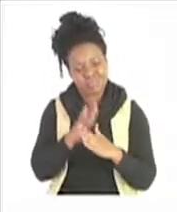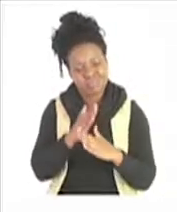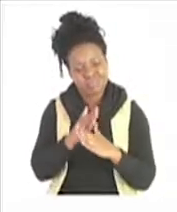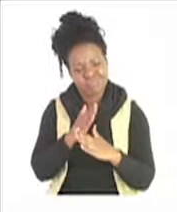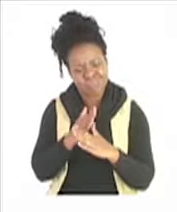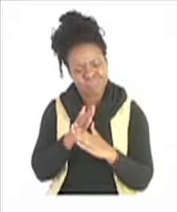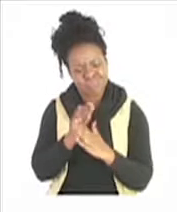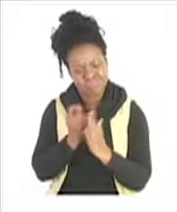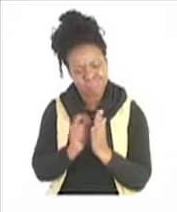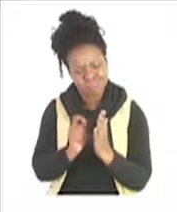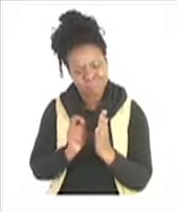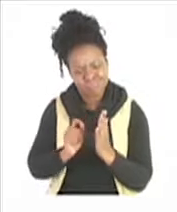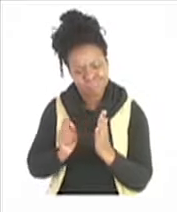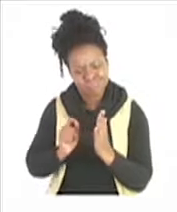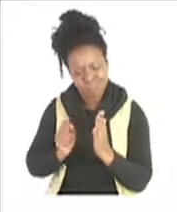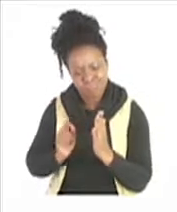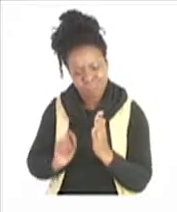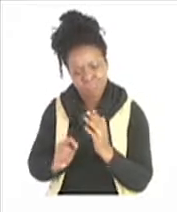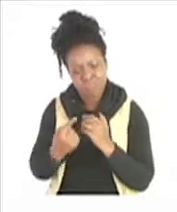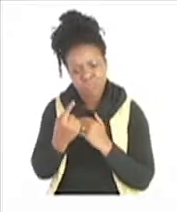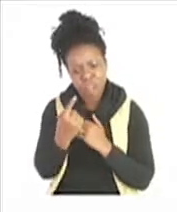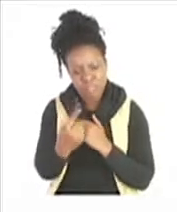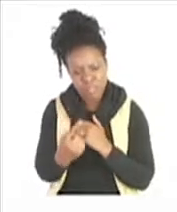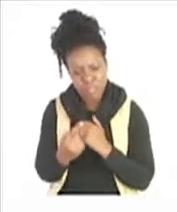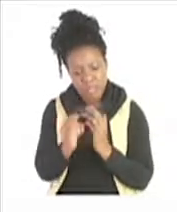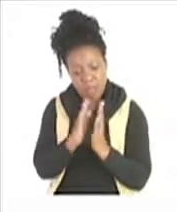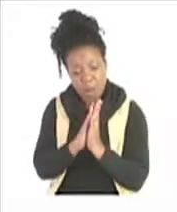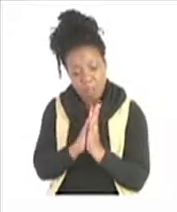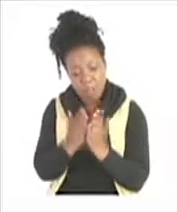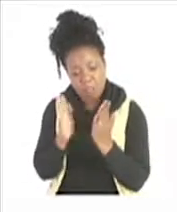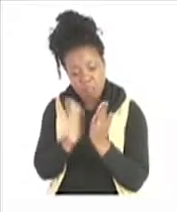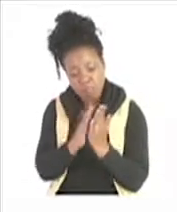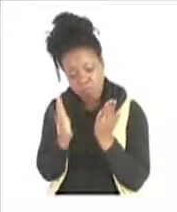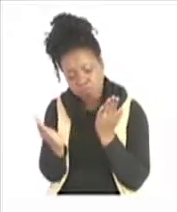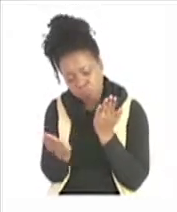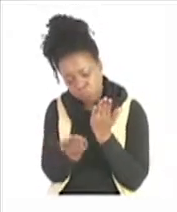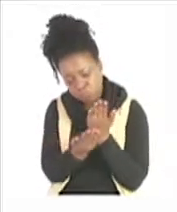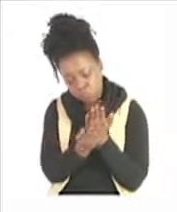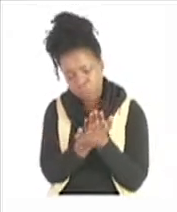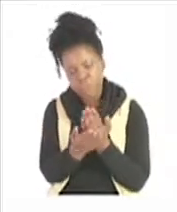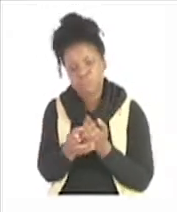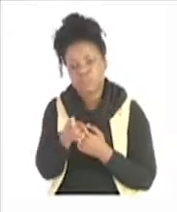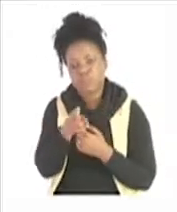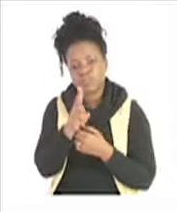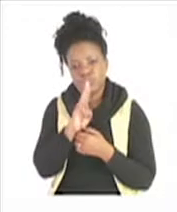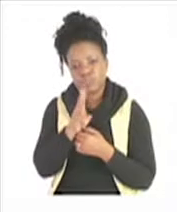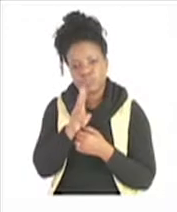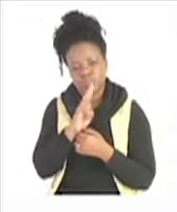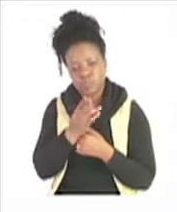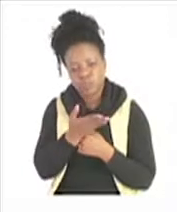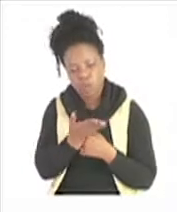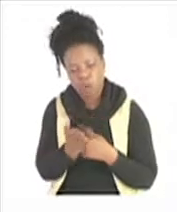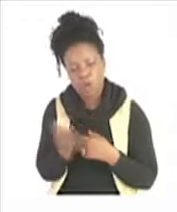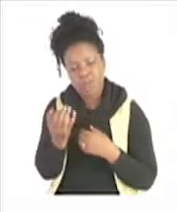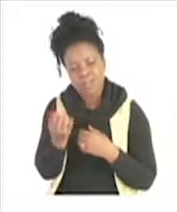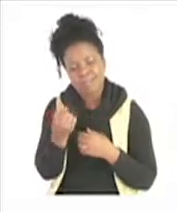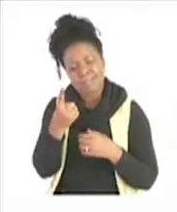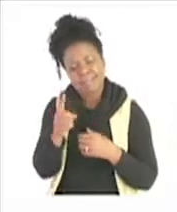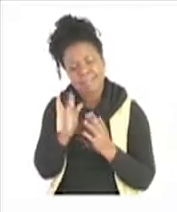the last page of our booklets, you will find the answer or the memo. But first, try to do these